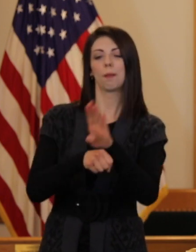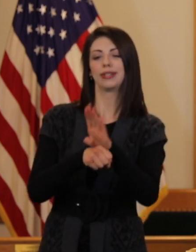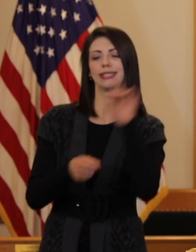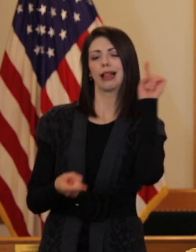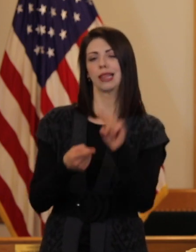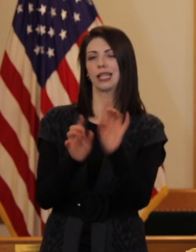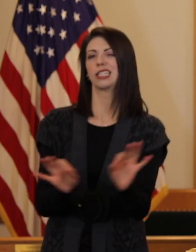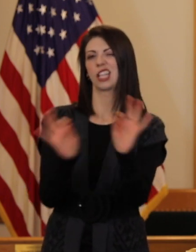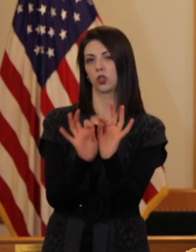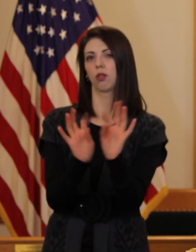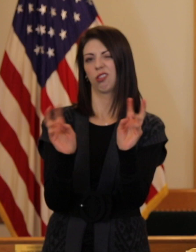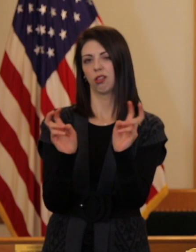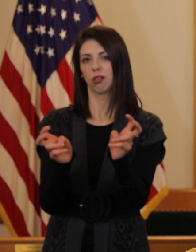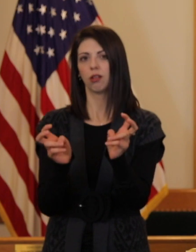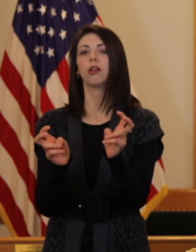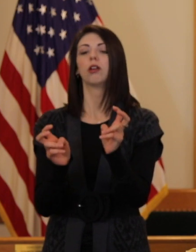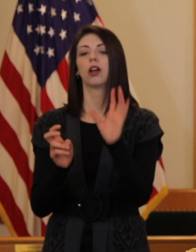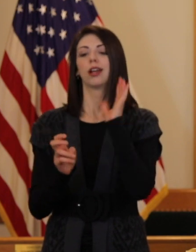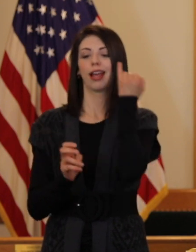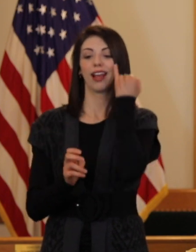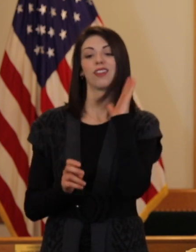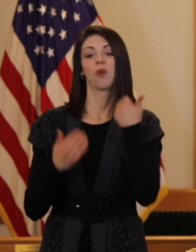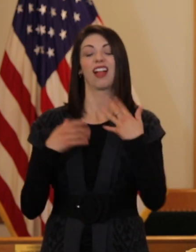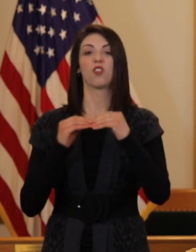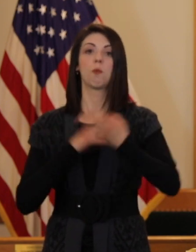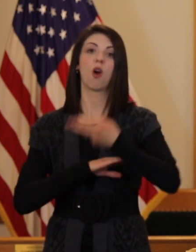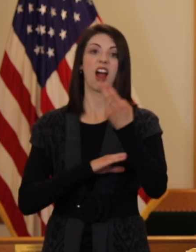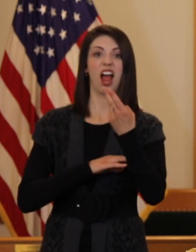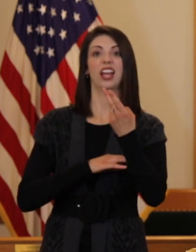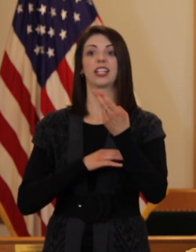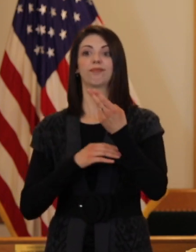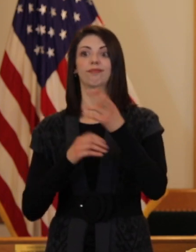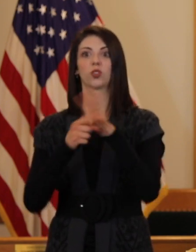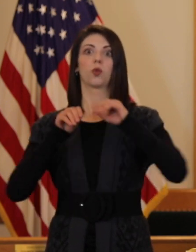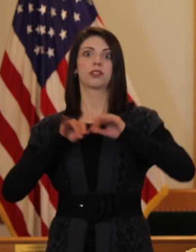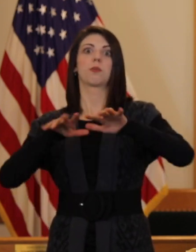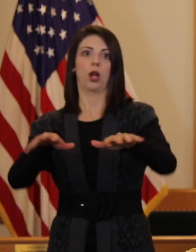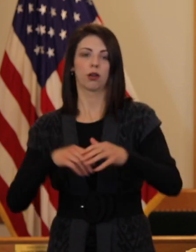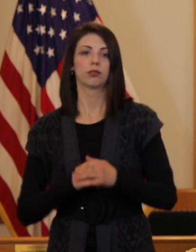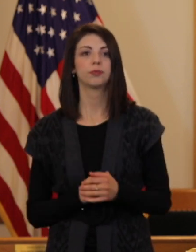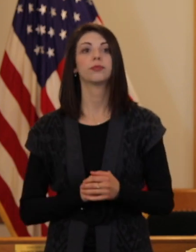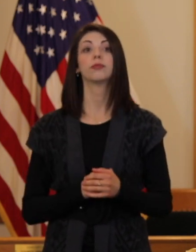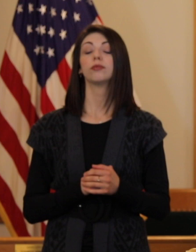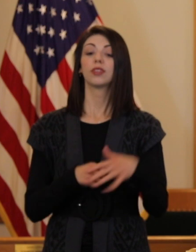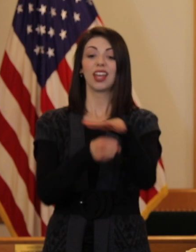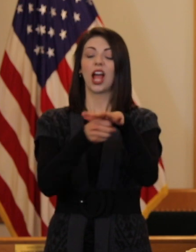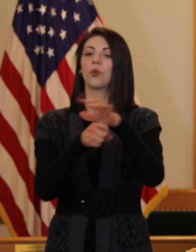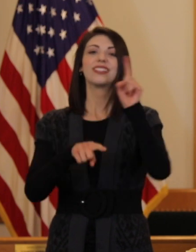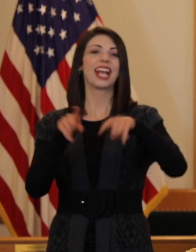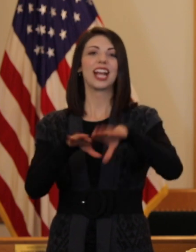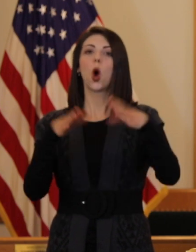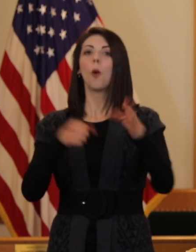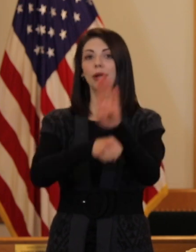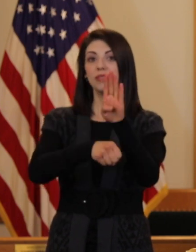less essential or those that present a higher risk of infection spread. Regions must not open attractions or businesses that would